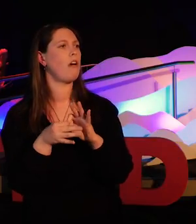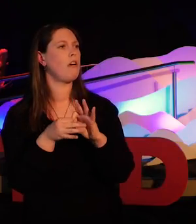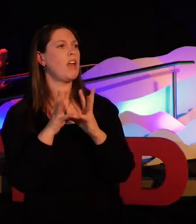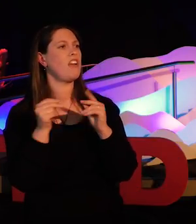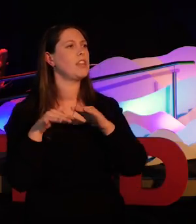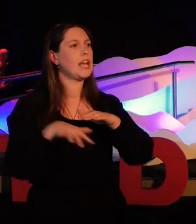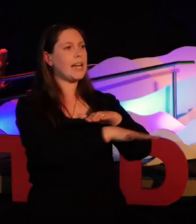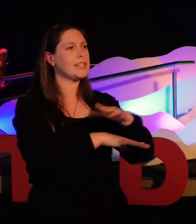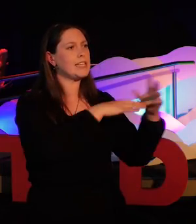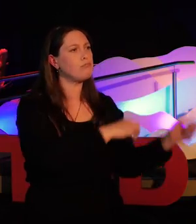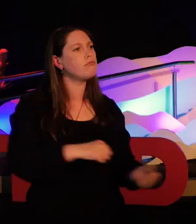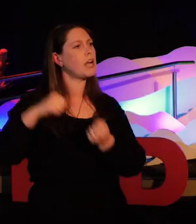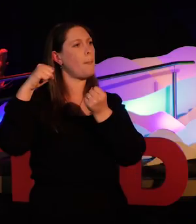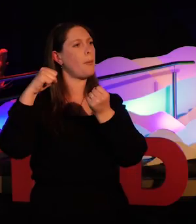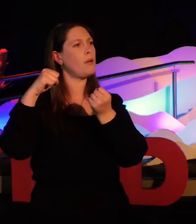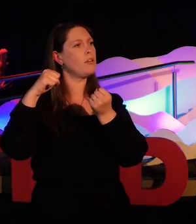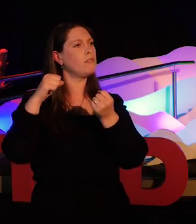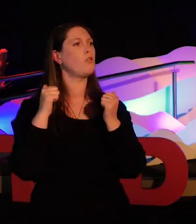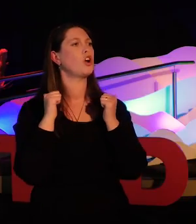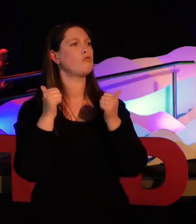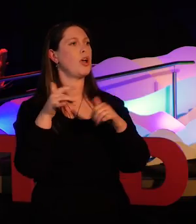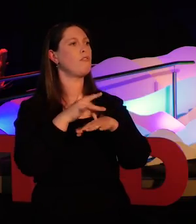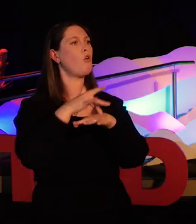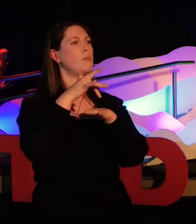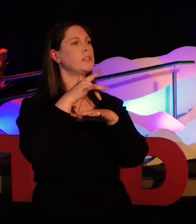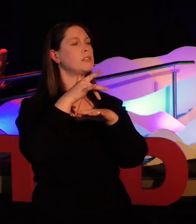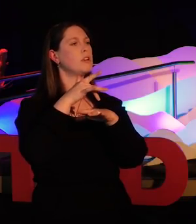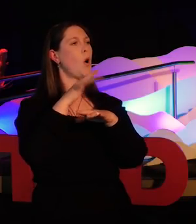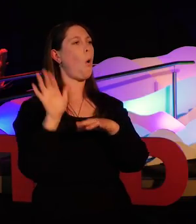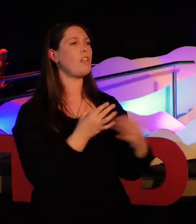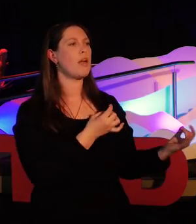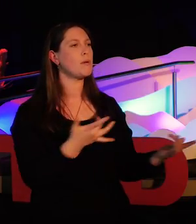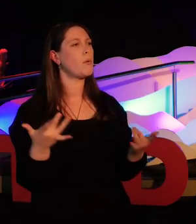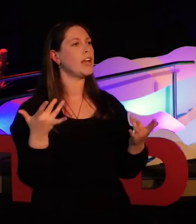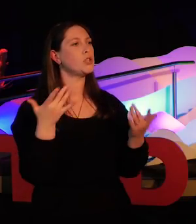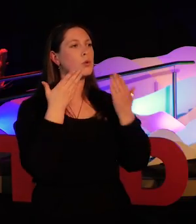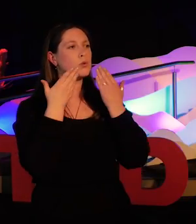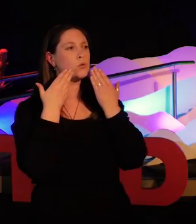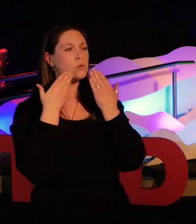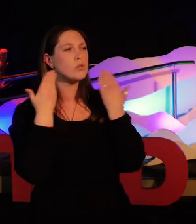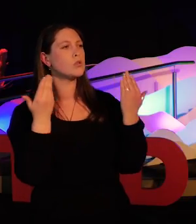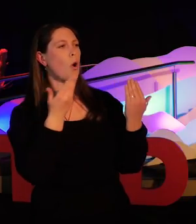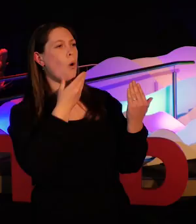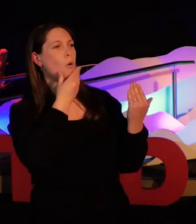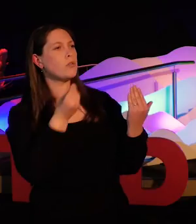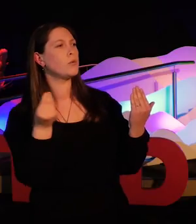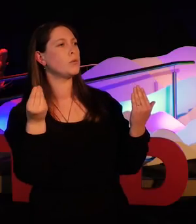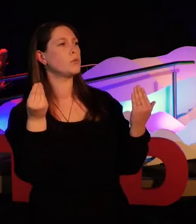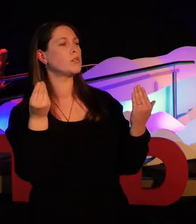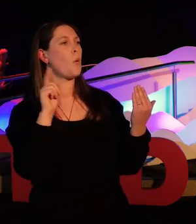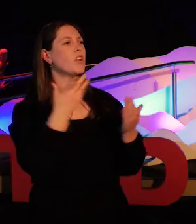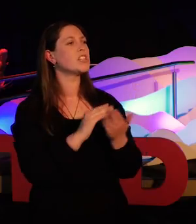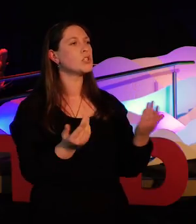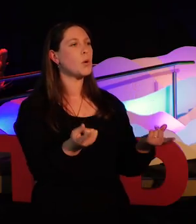great performance with the great preparation. What's their thinking look like? What does all this story that we've recorded tell us